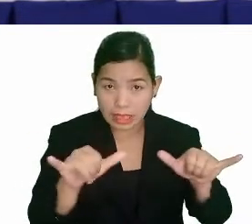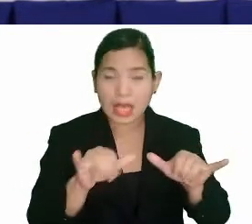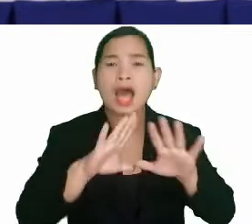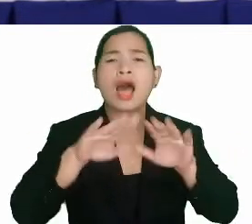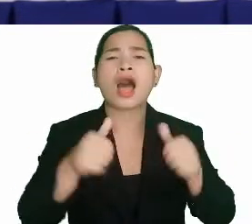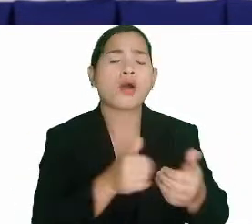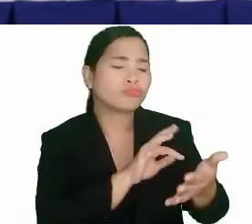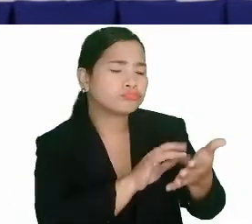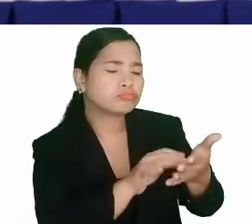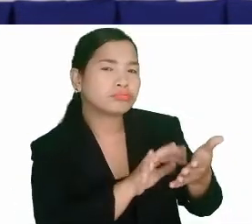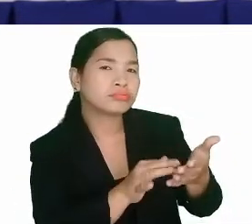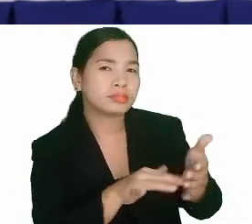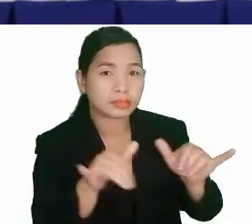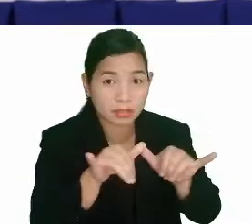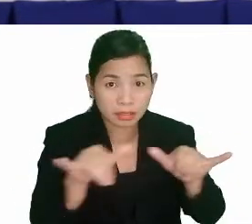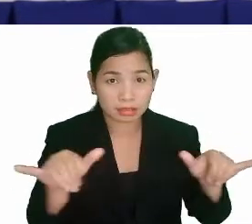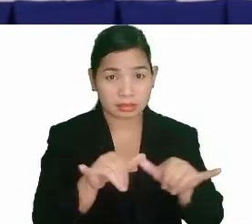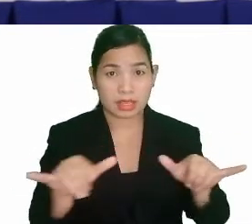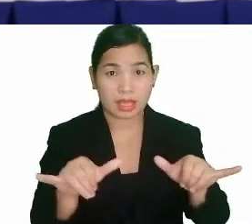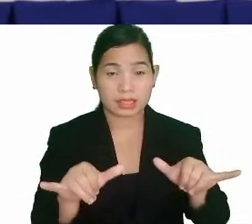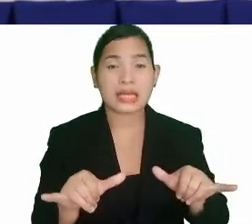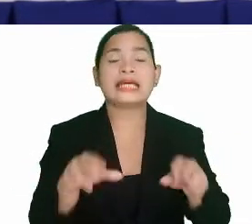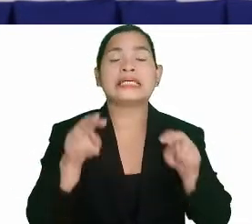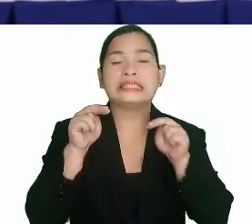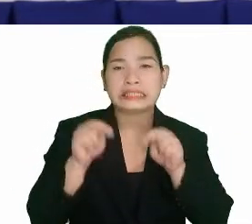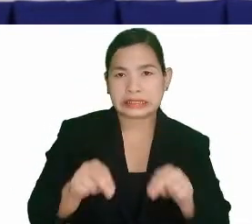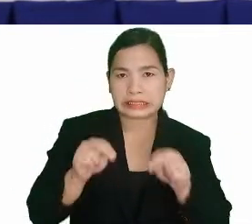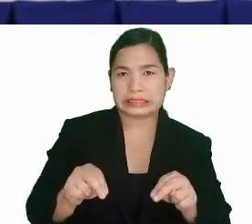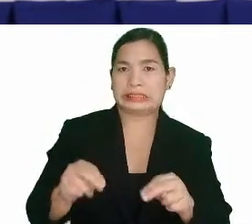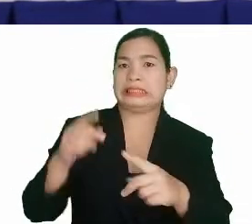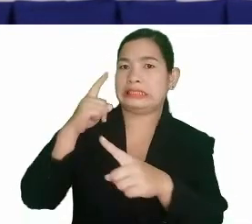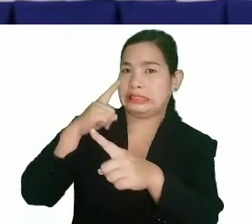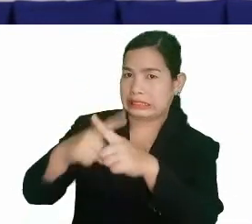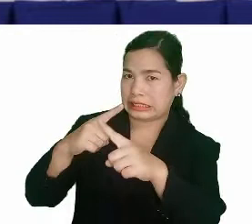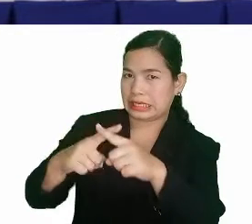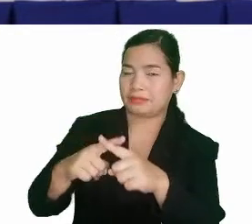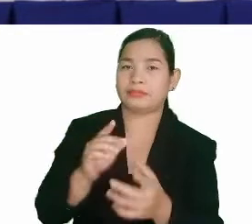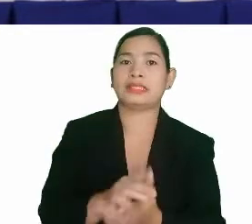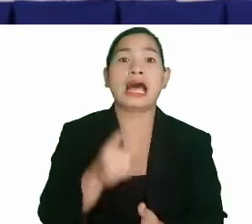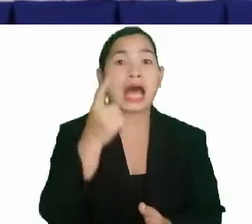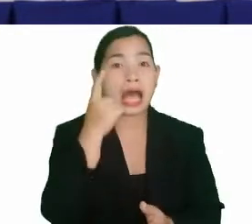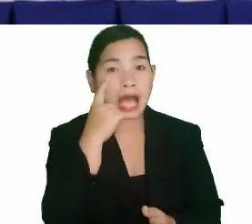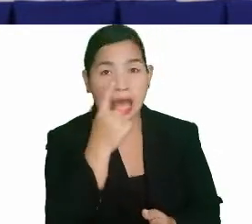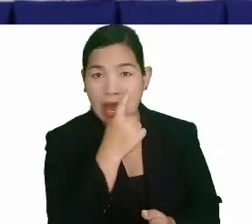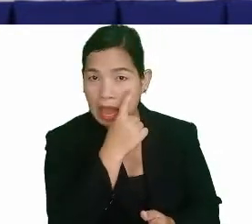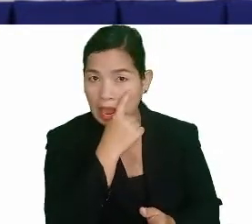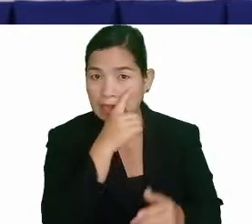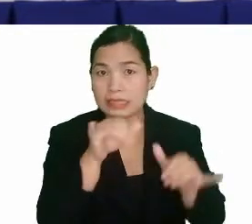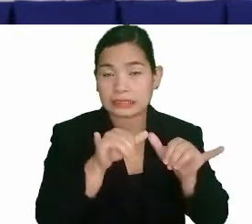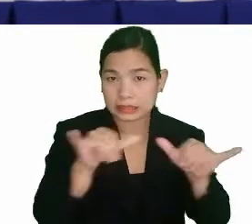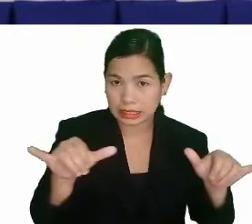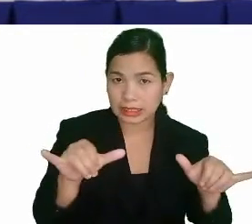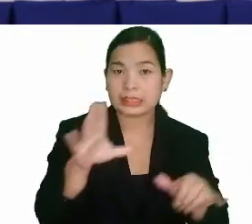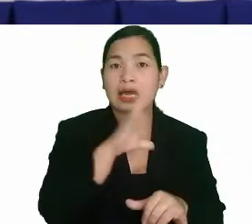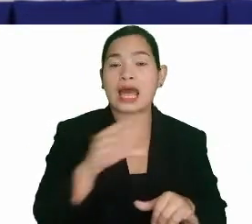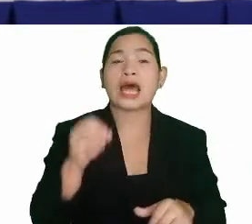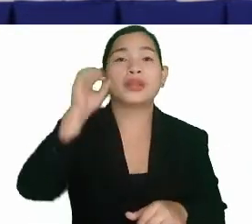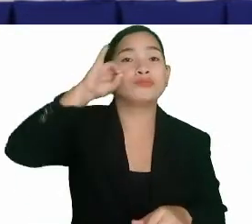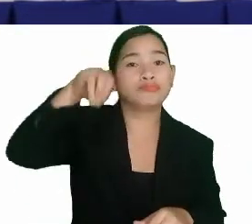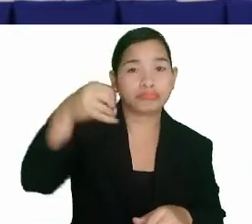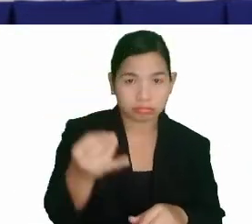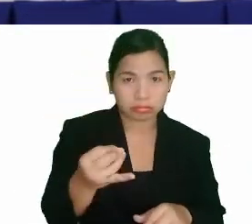total magnification in a microscope, you need to multiply the eyepiece magnification and objective